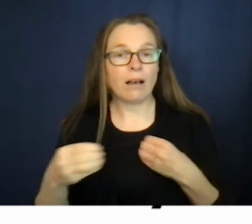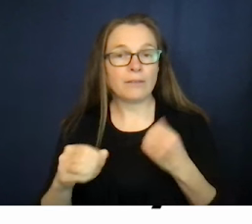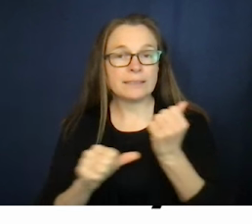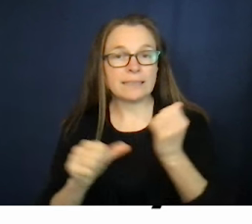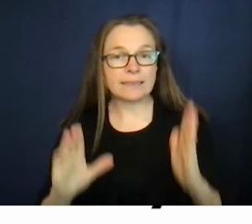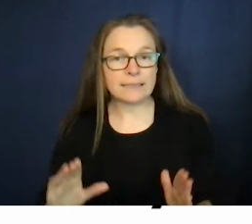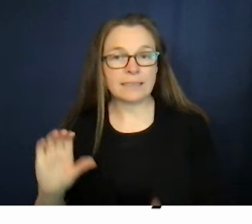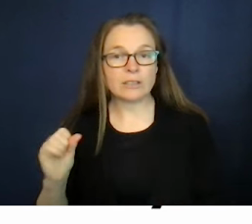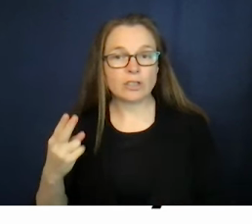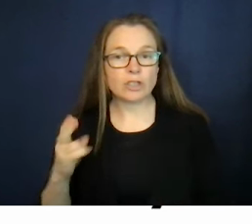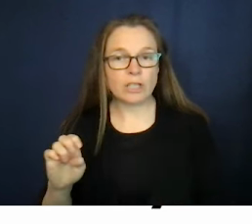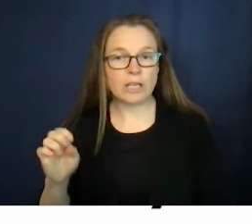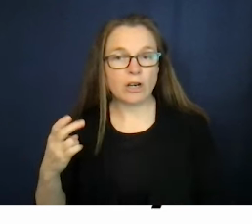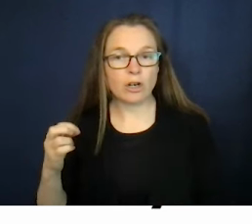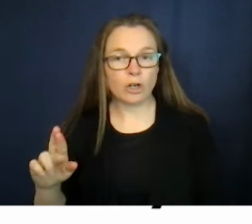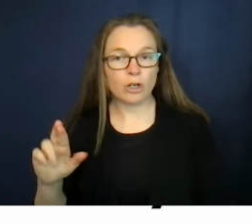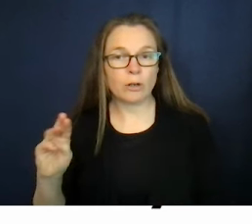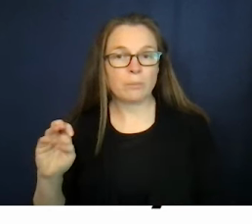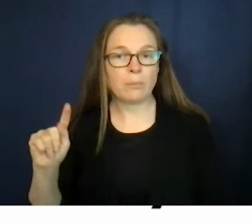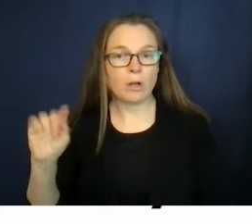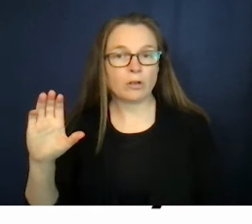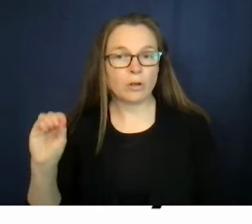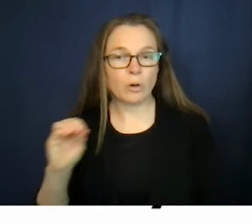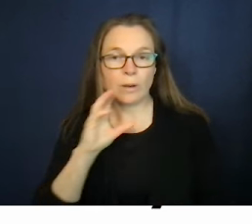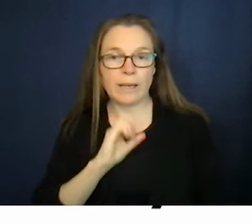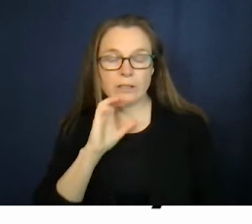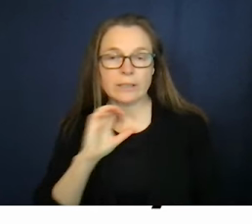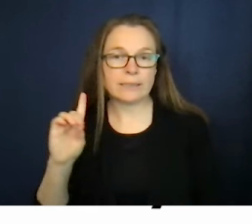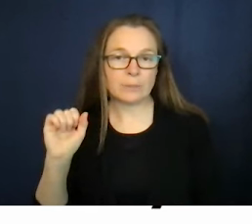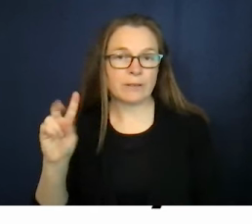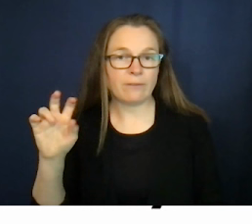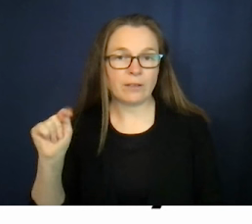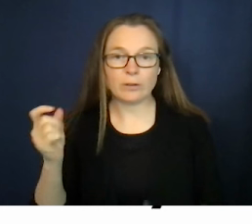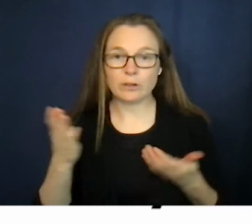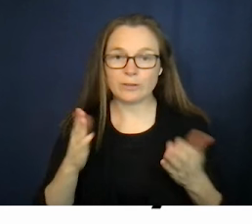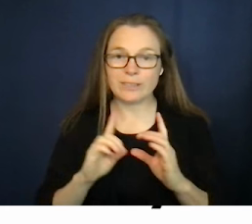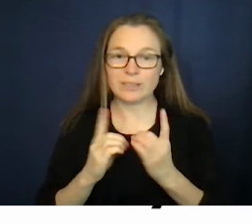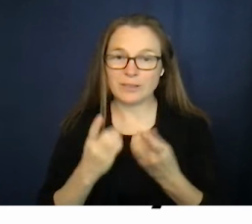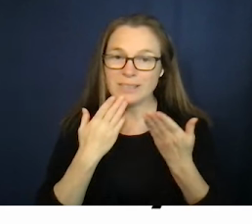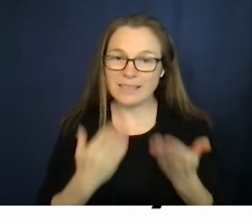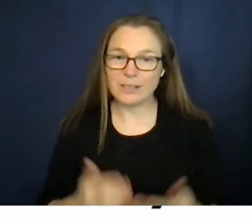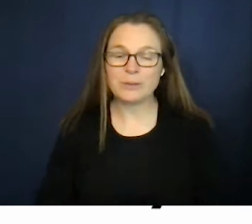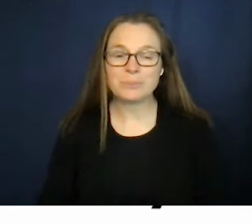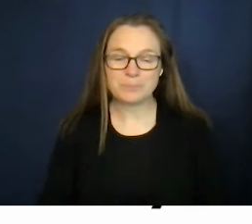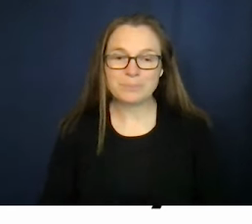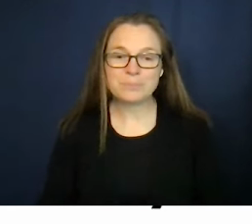pronouns, and I'm at the MOLTCO Aging, Disability, and Veterans Services Division. Thank you.